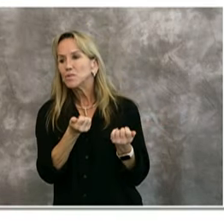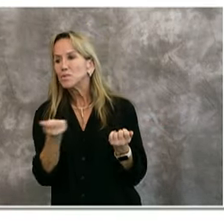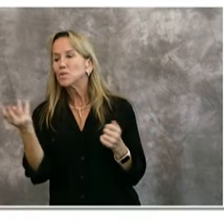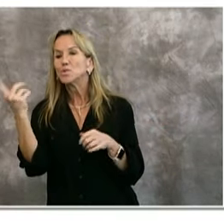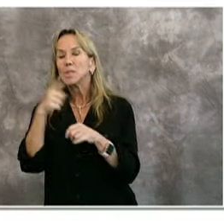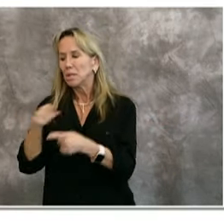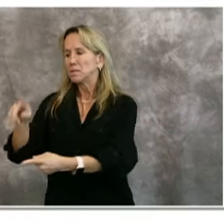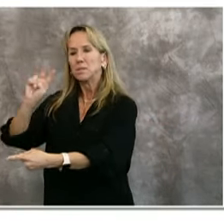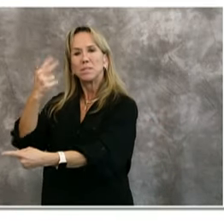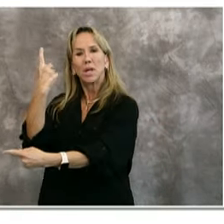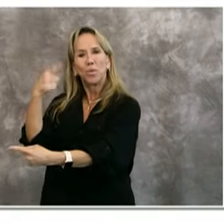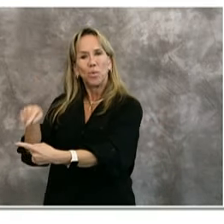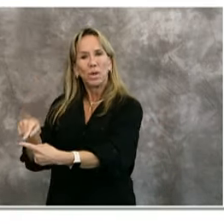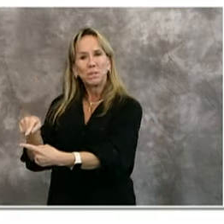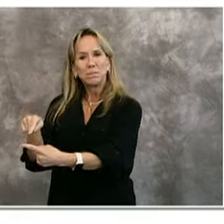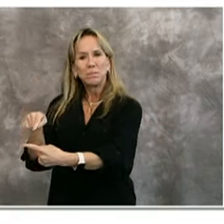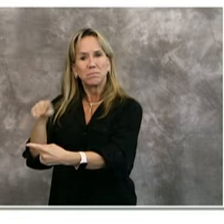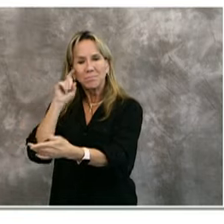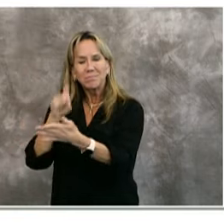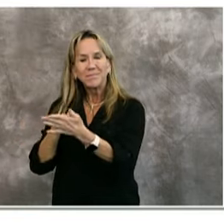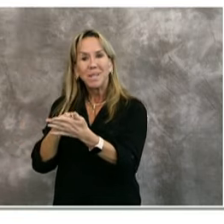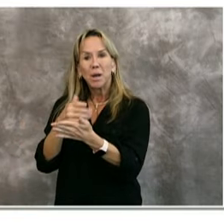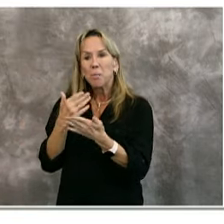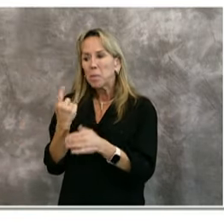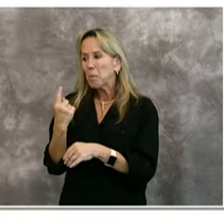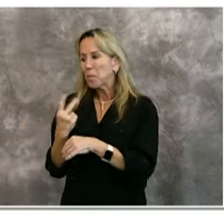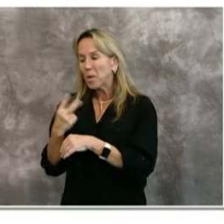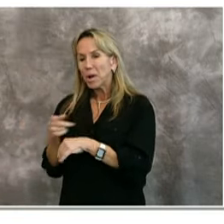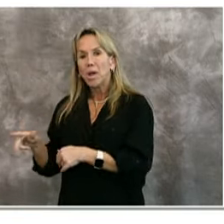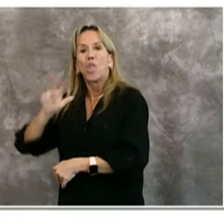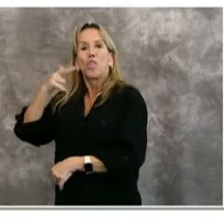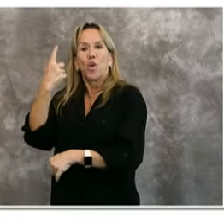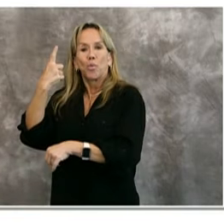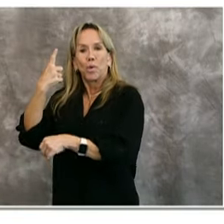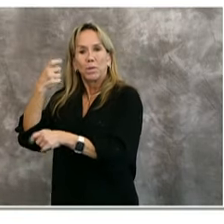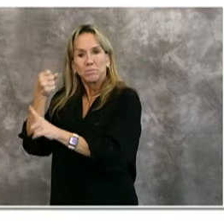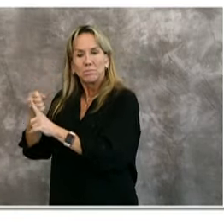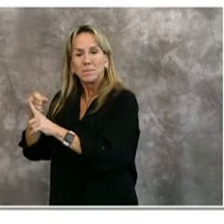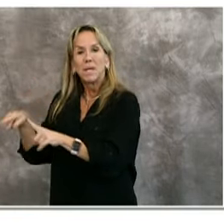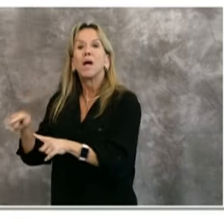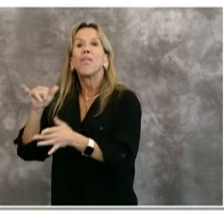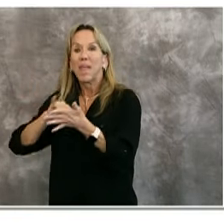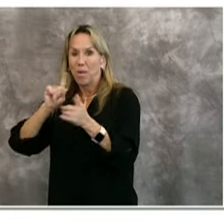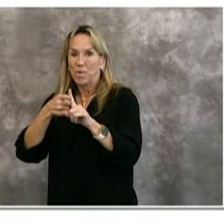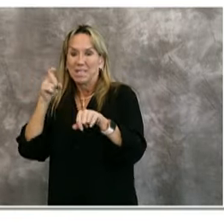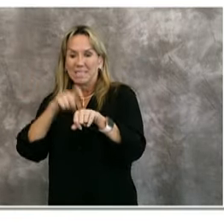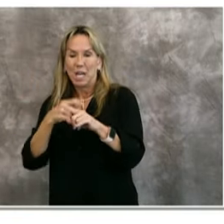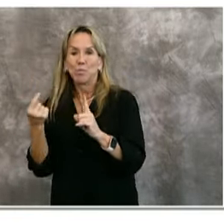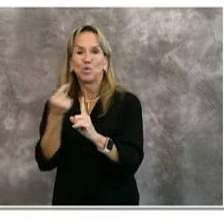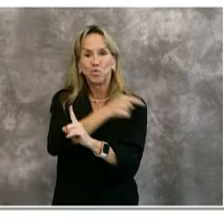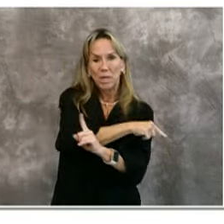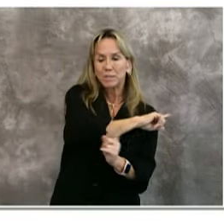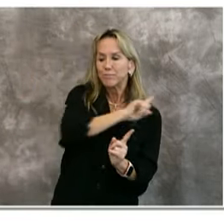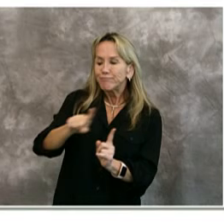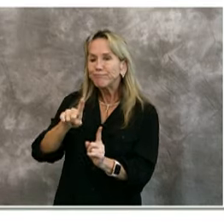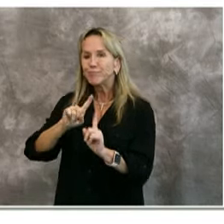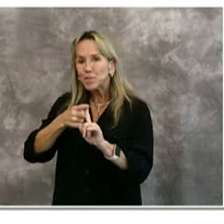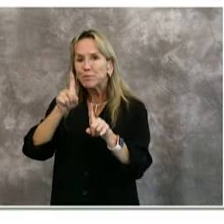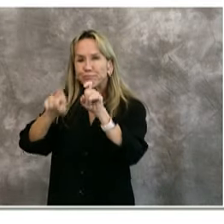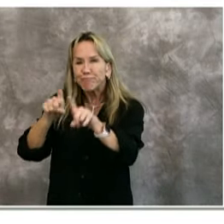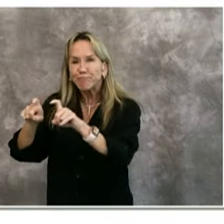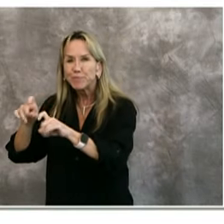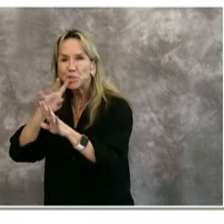then they do their due diligence to confirm if this is an actual outbreak or not. So you see here for